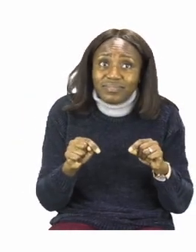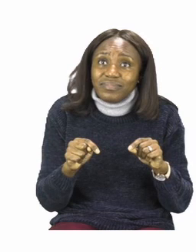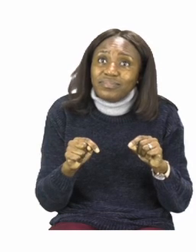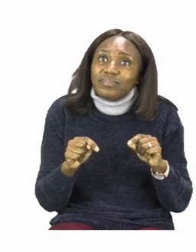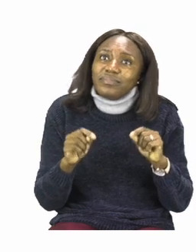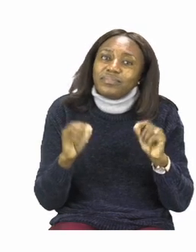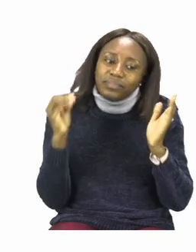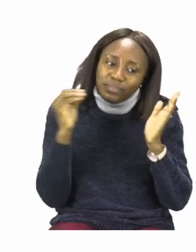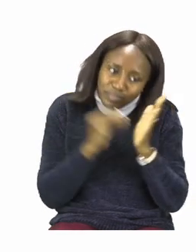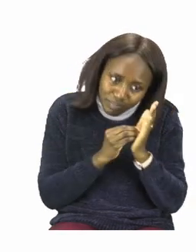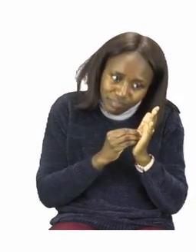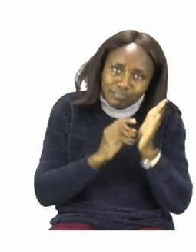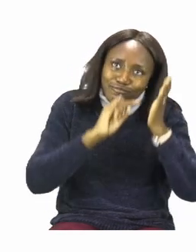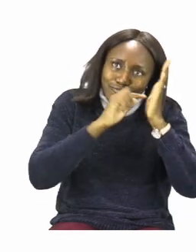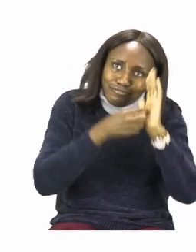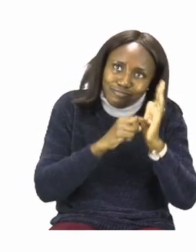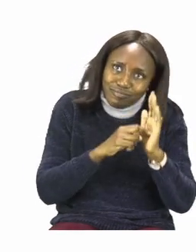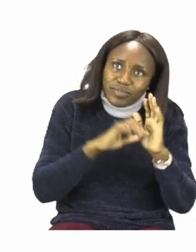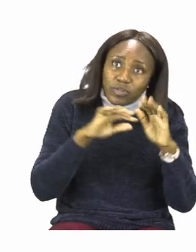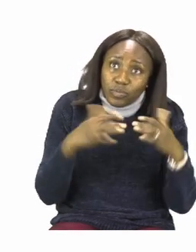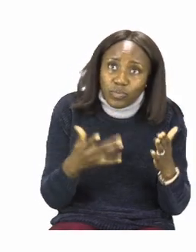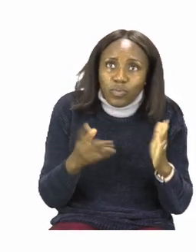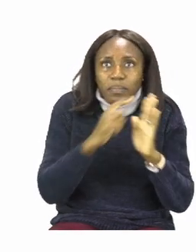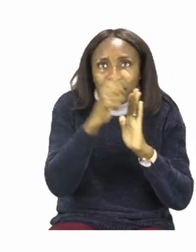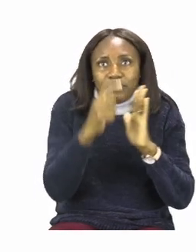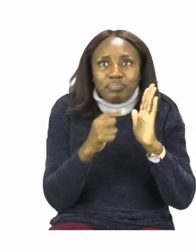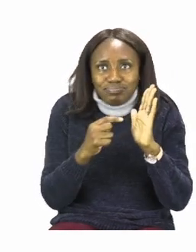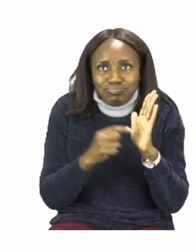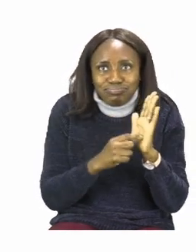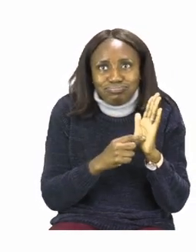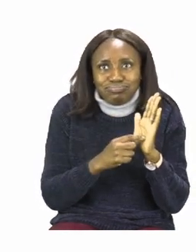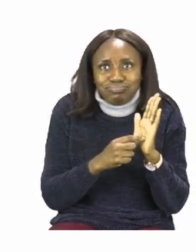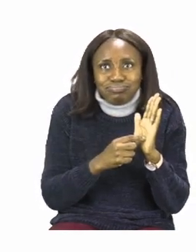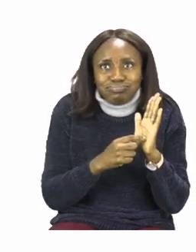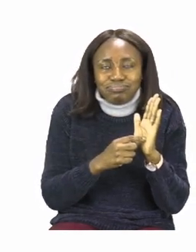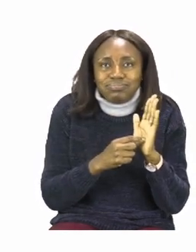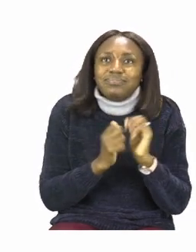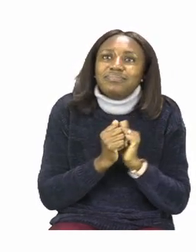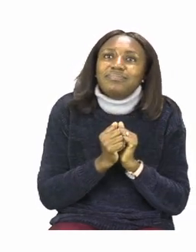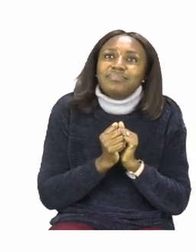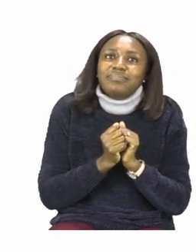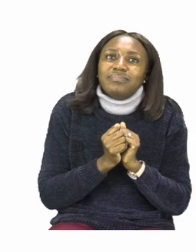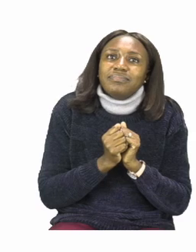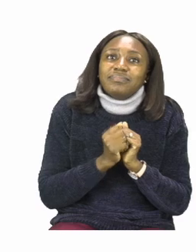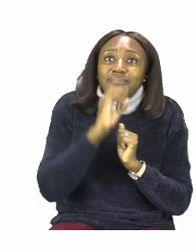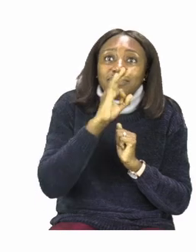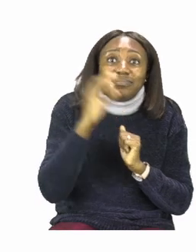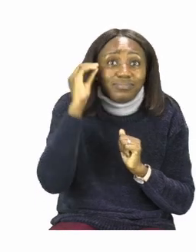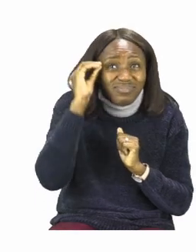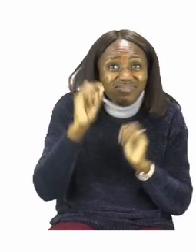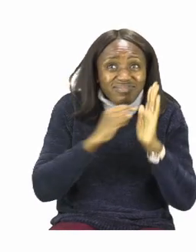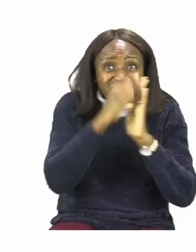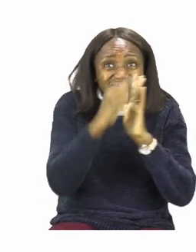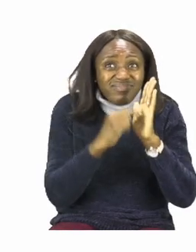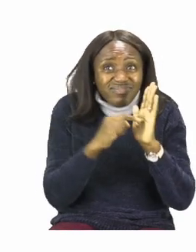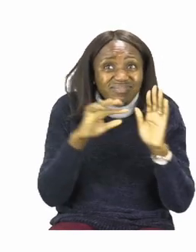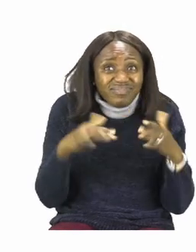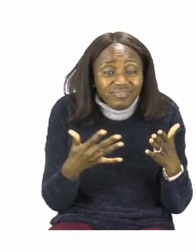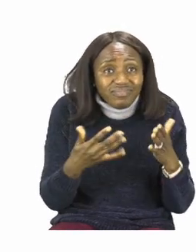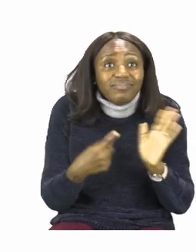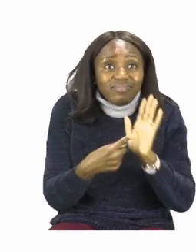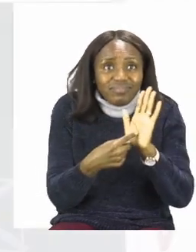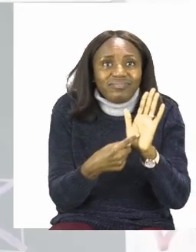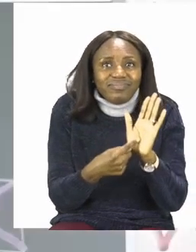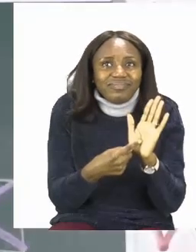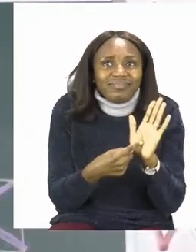a question mark or a full stop. Just in case you don't know what a question mark or a full stop looks like, I